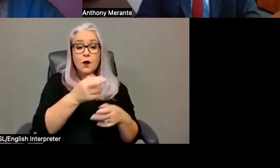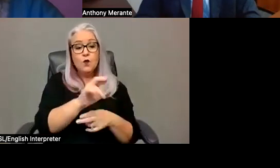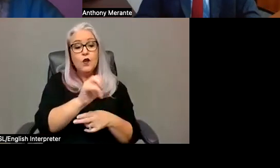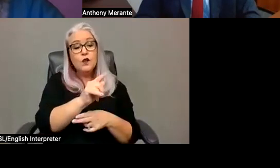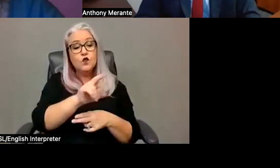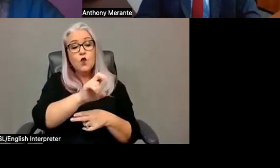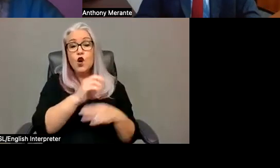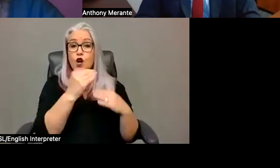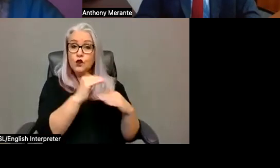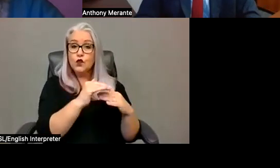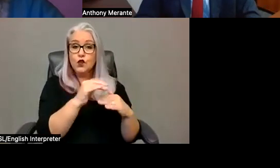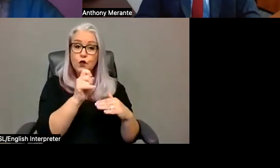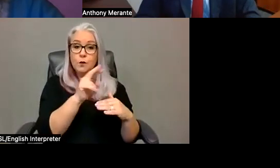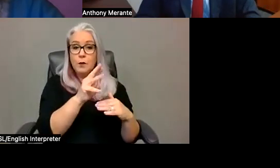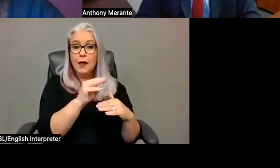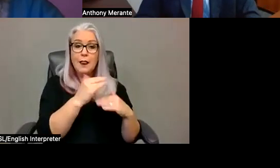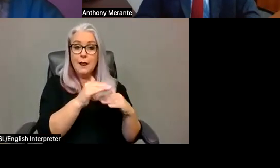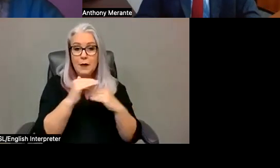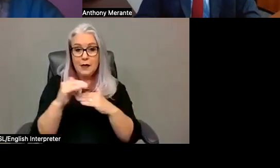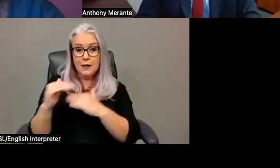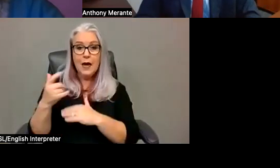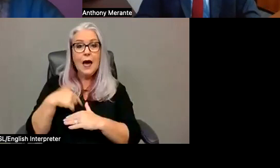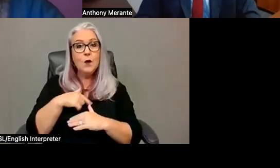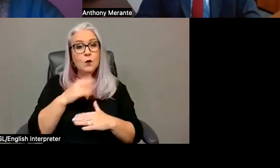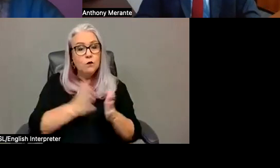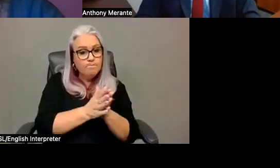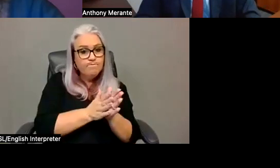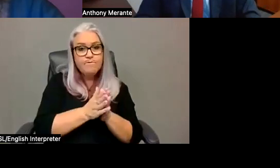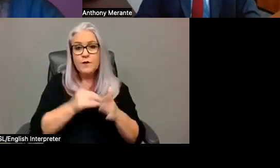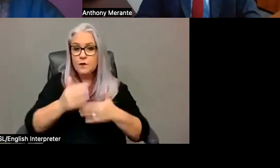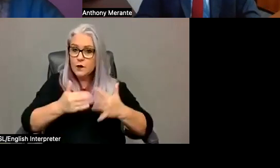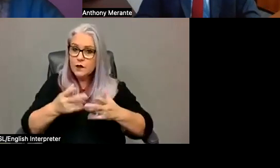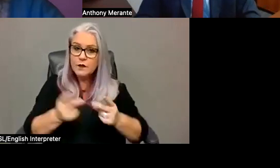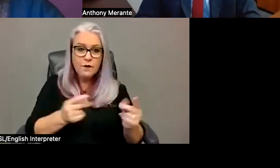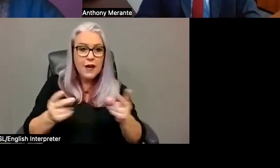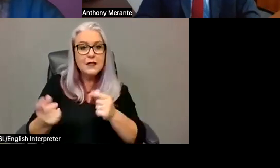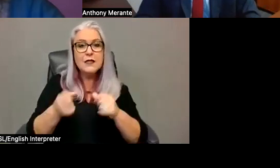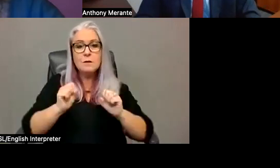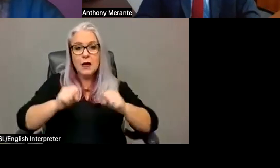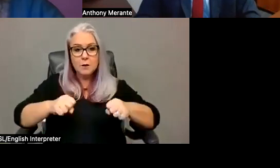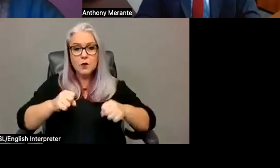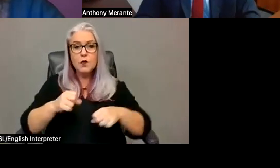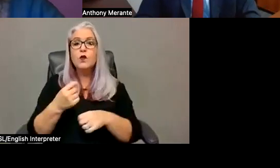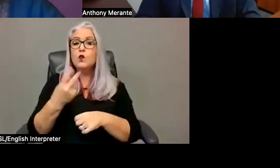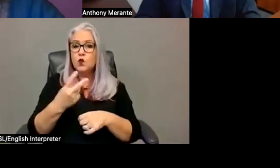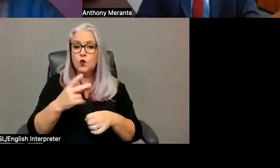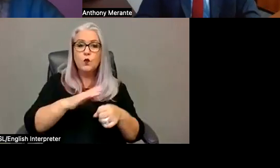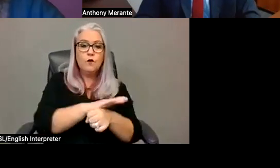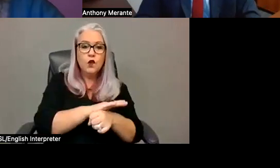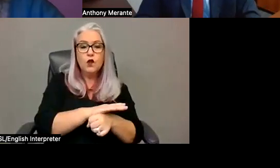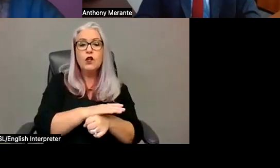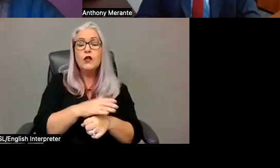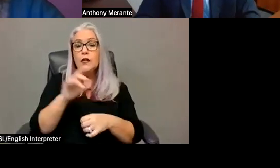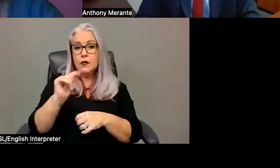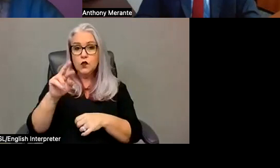do become mayor on January 1, I'm going to move as aggressively as possible to change term limits back to 2 4-year terms. I supported term limits